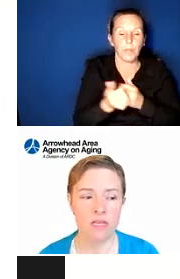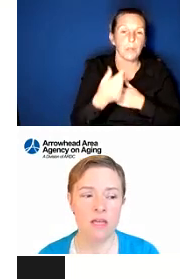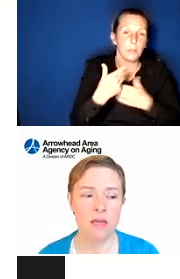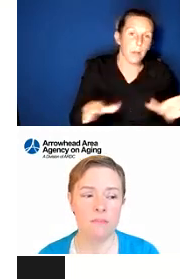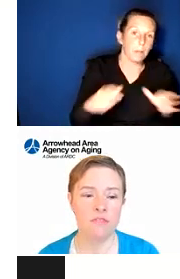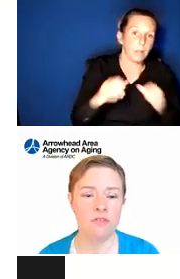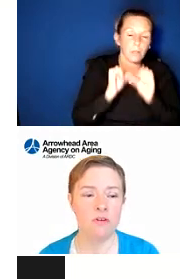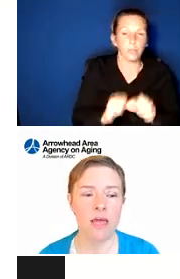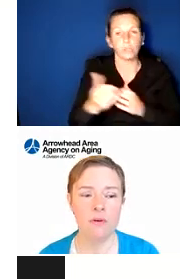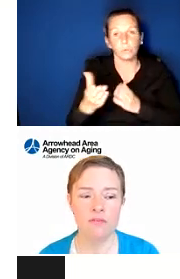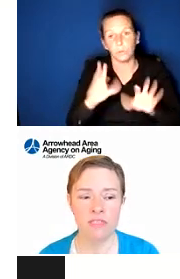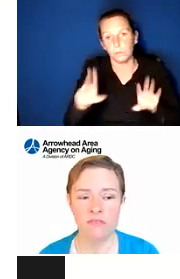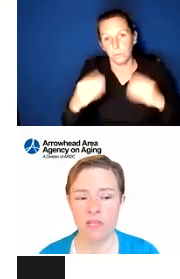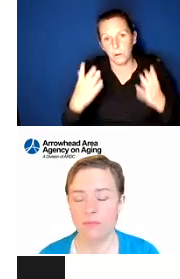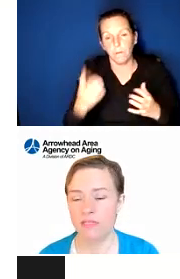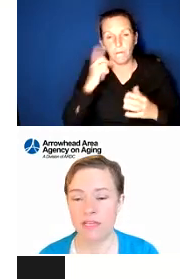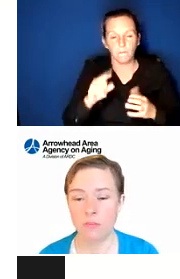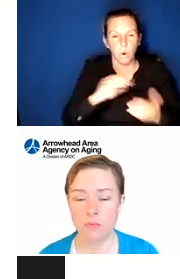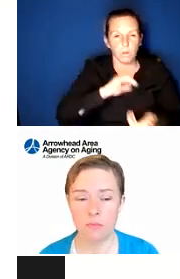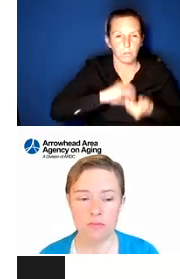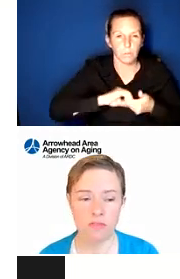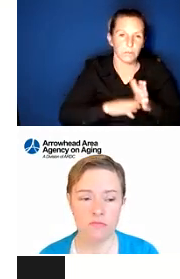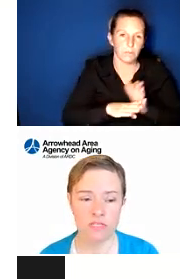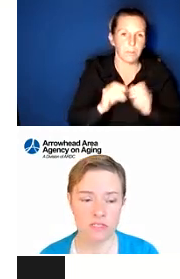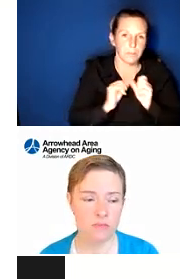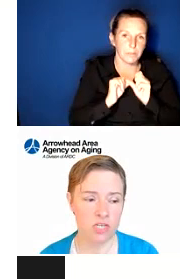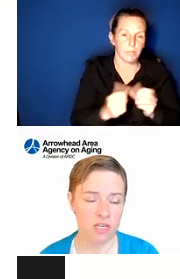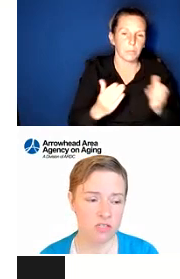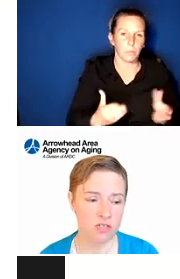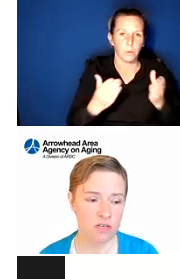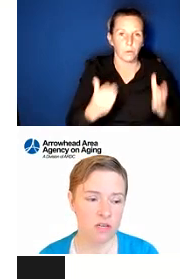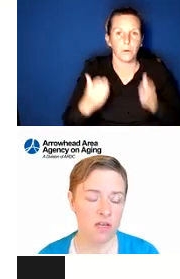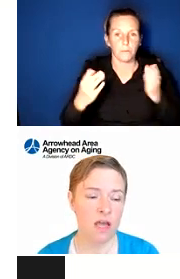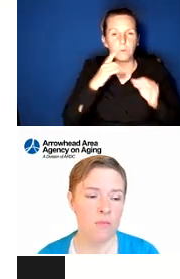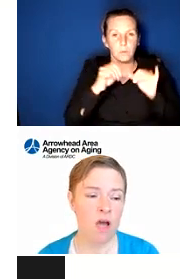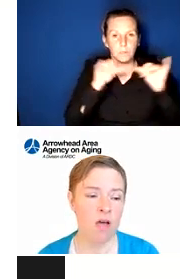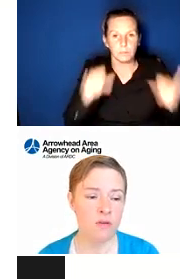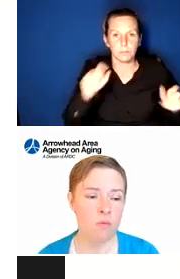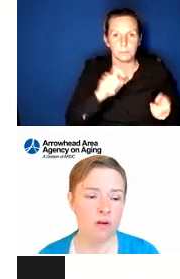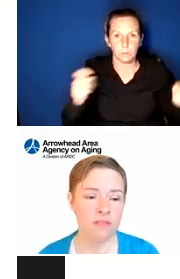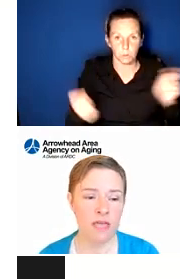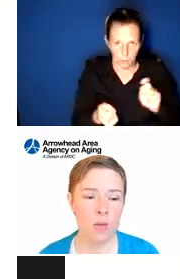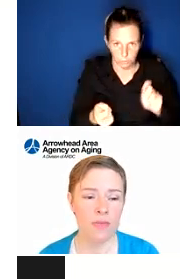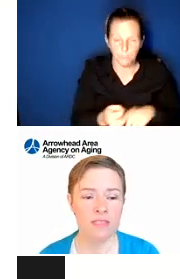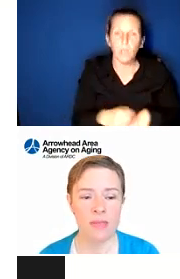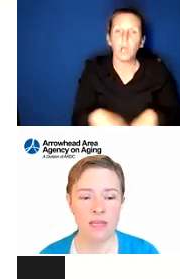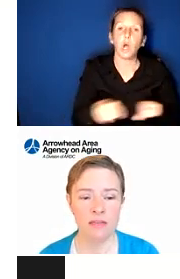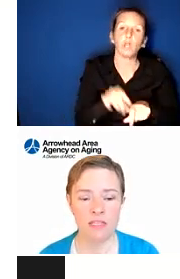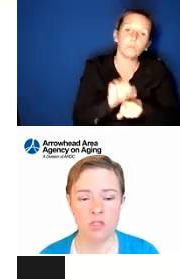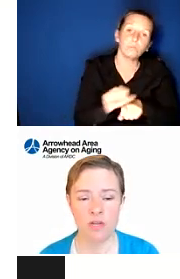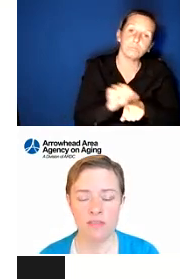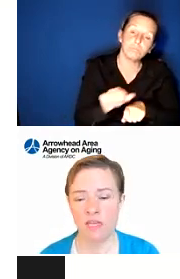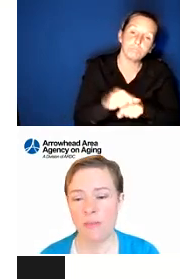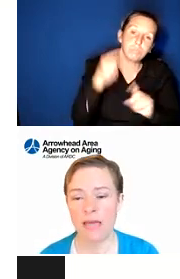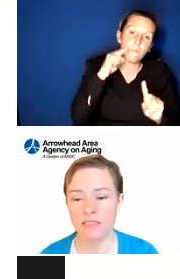providers to collaboratively develop sustainable proposals for systems change. We also work to help expand